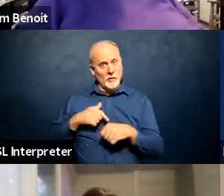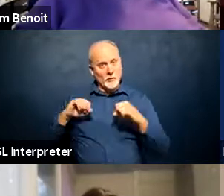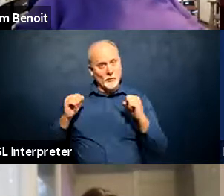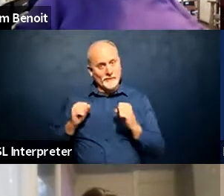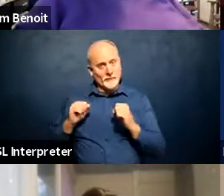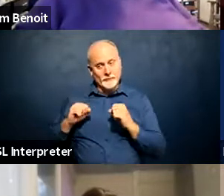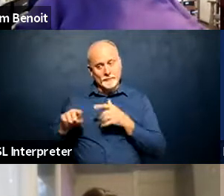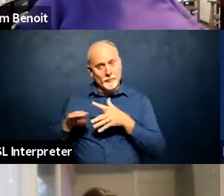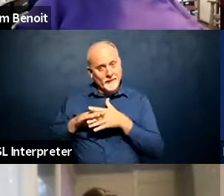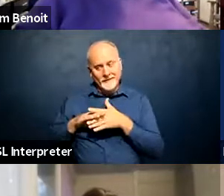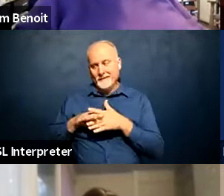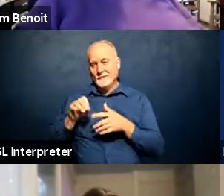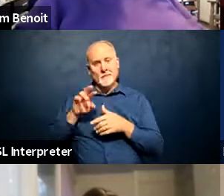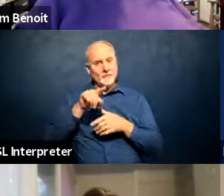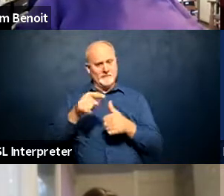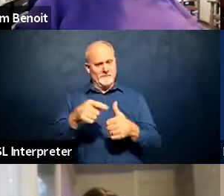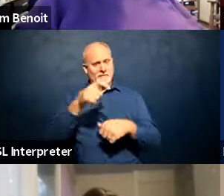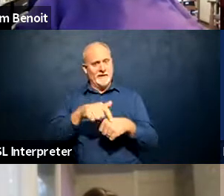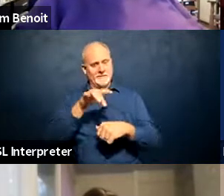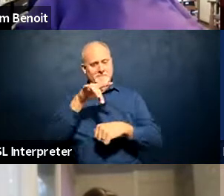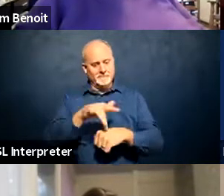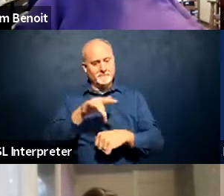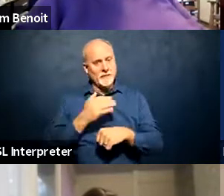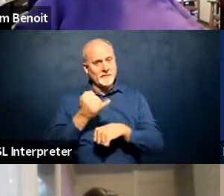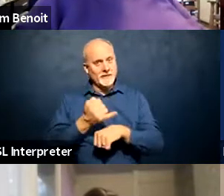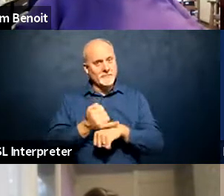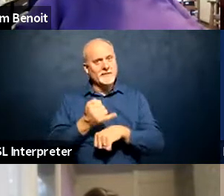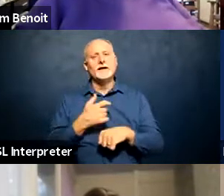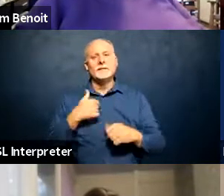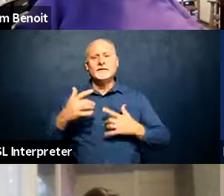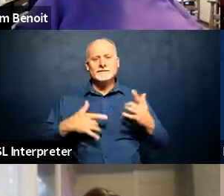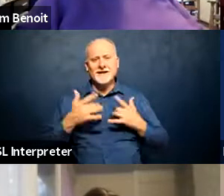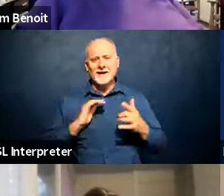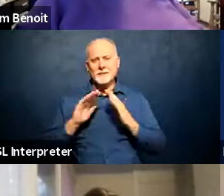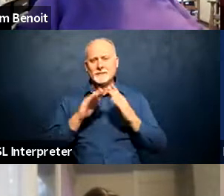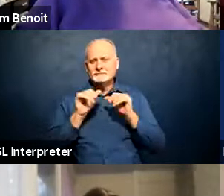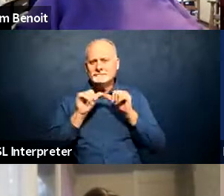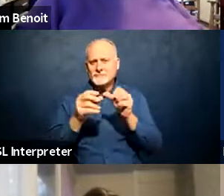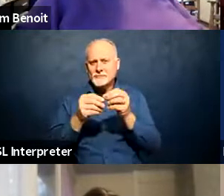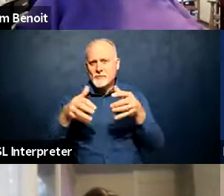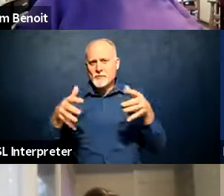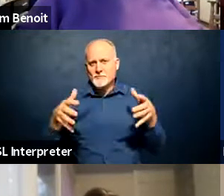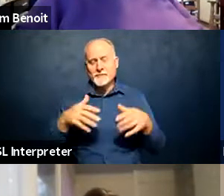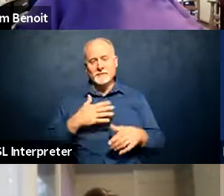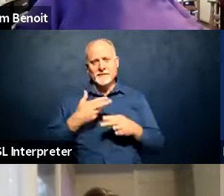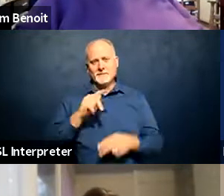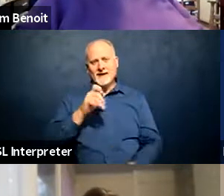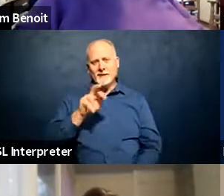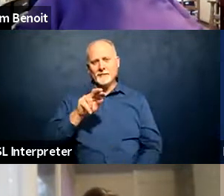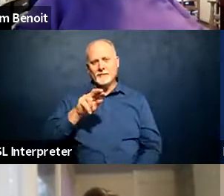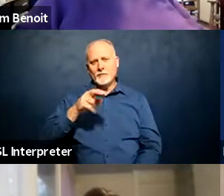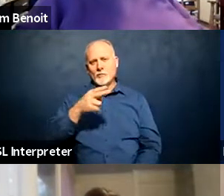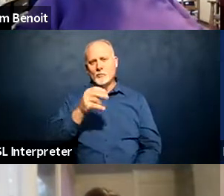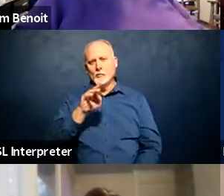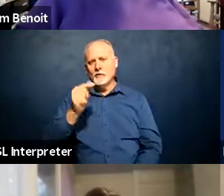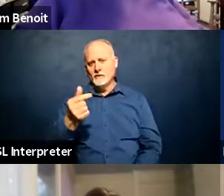your first time stepping foot on our campus, I'm so ecstatic that our UAB community continues to grow. My name is Tyler Huang, and I currently serve